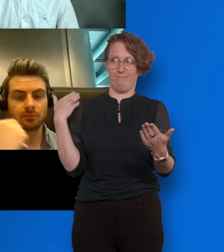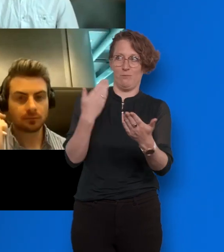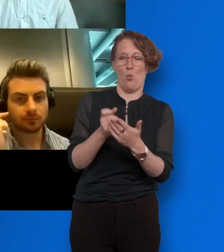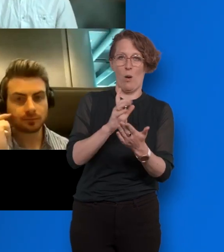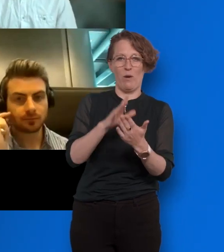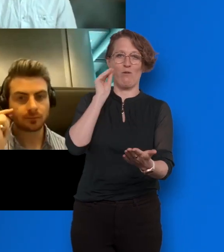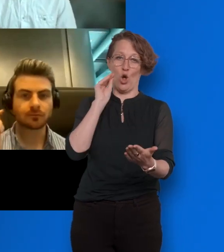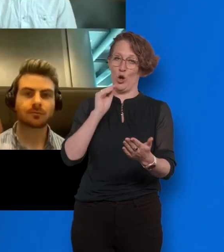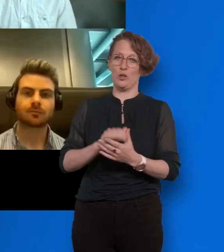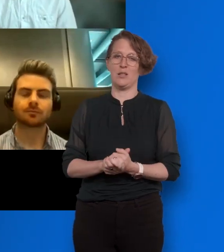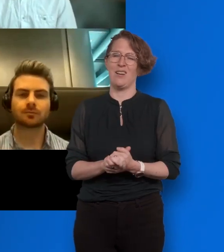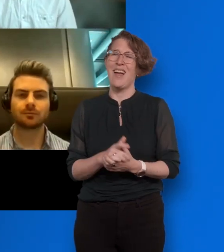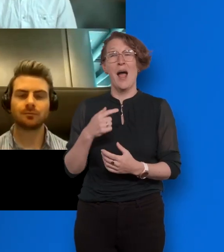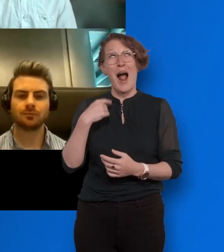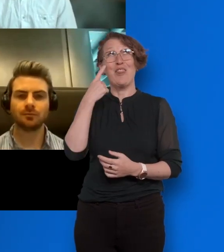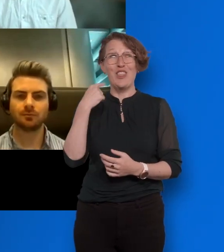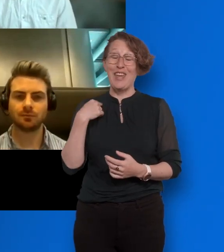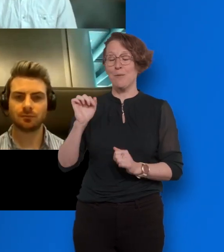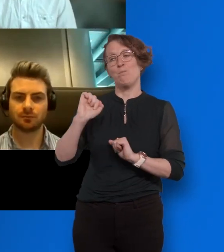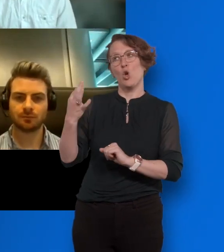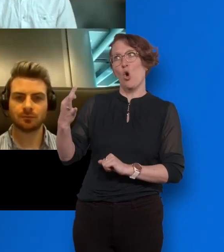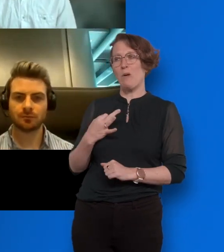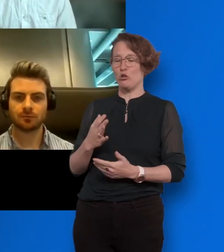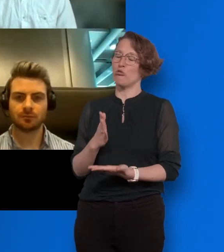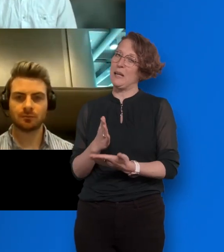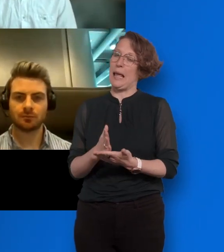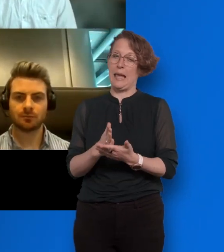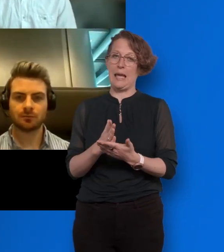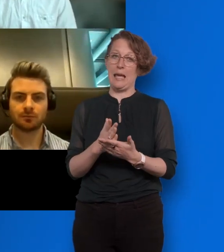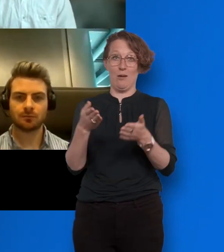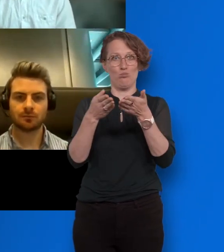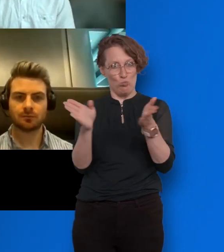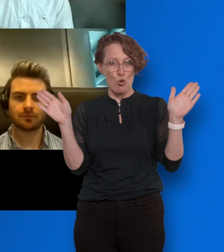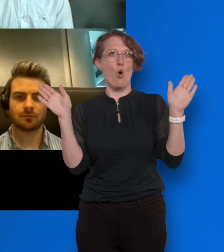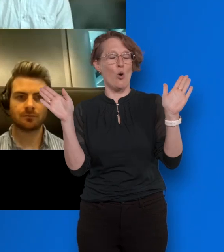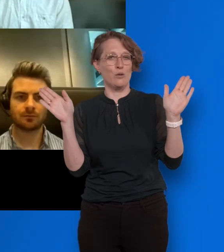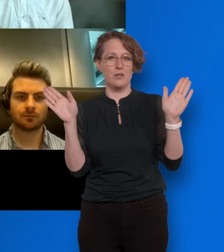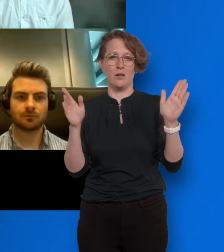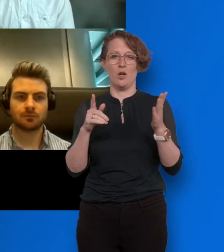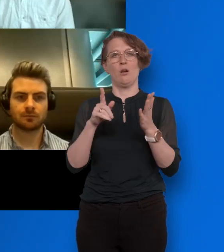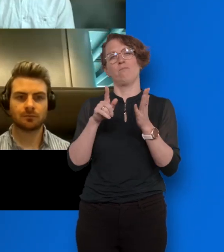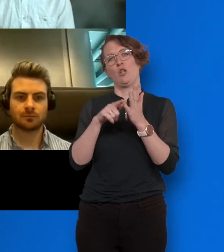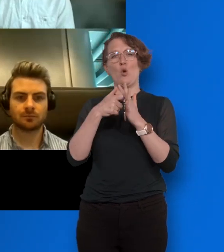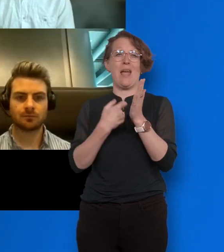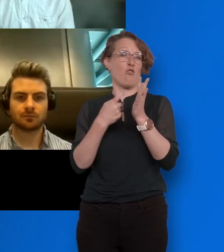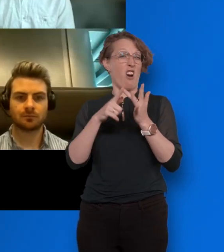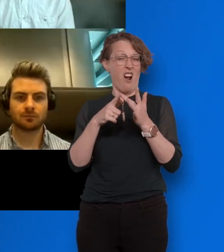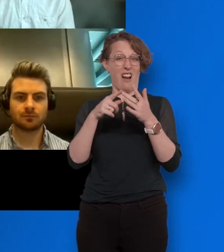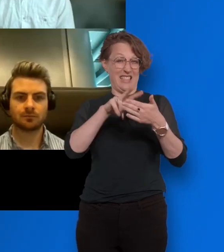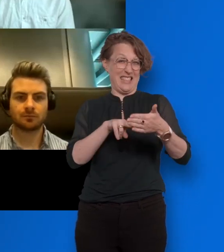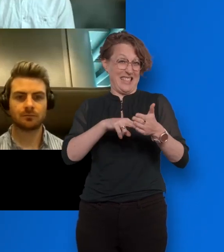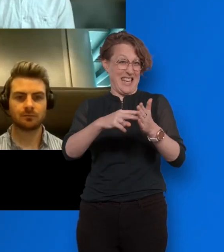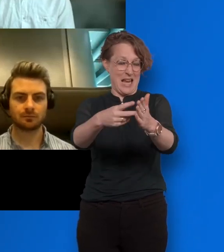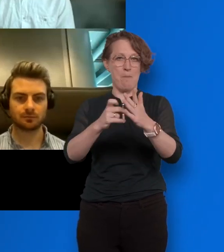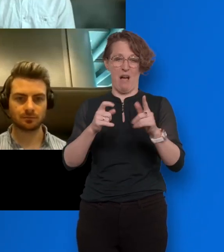provide. I guess your question is relatively broad in that, UKRI schemes vary